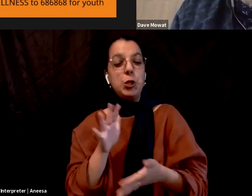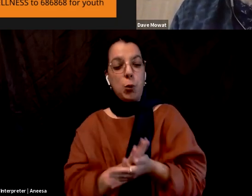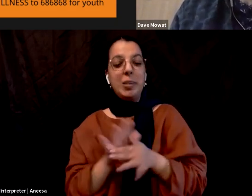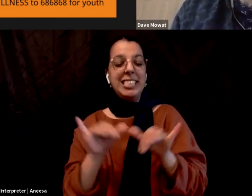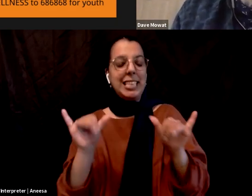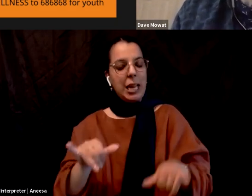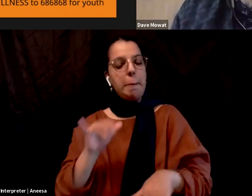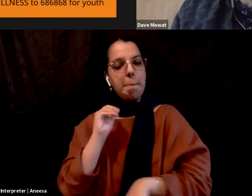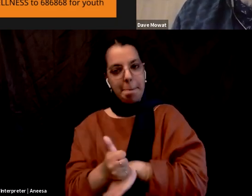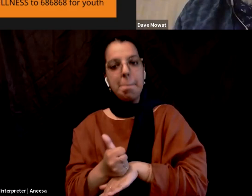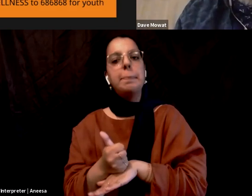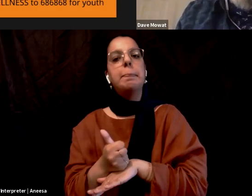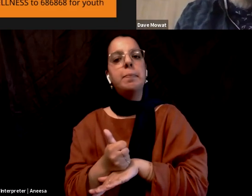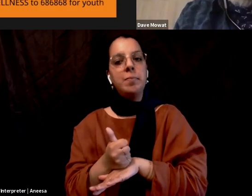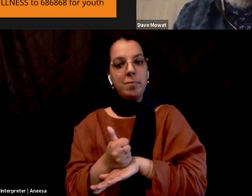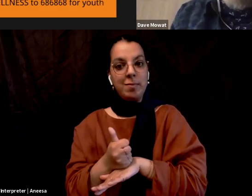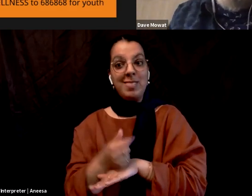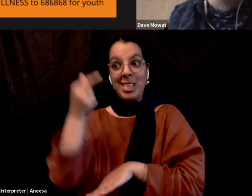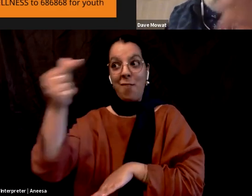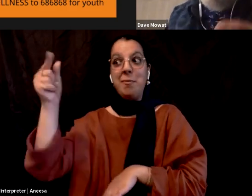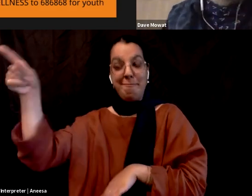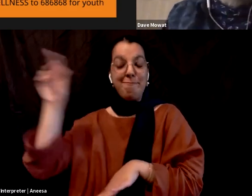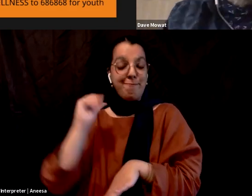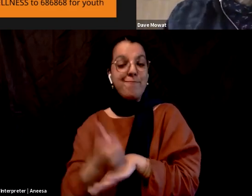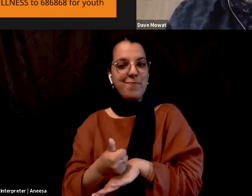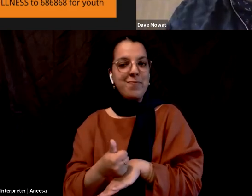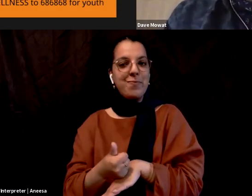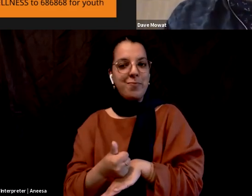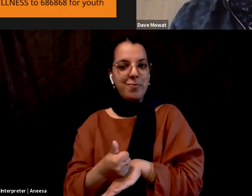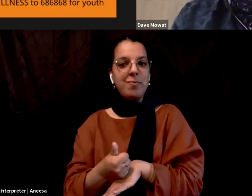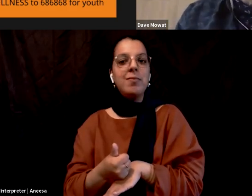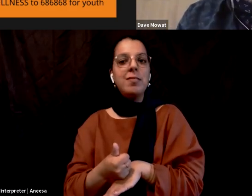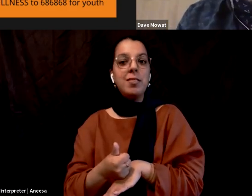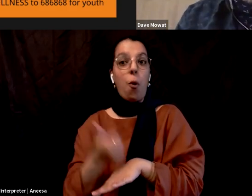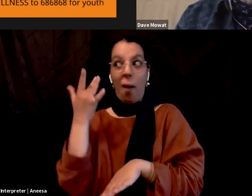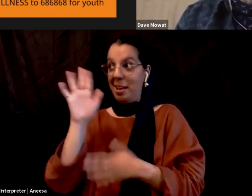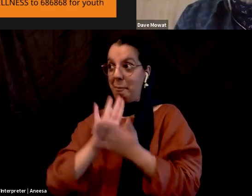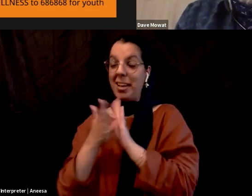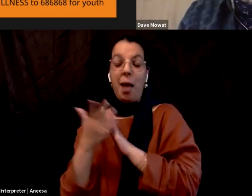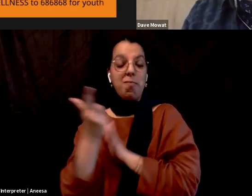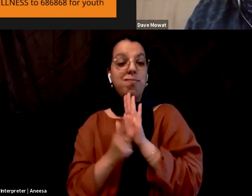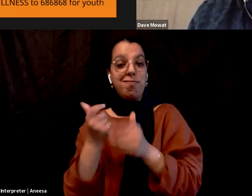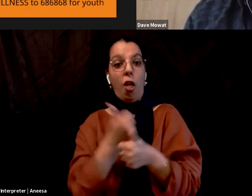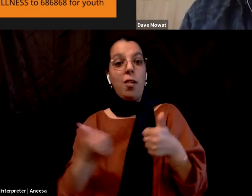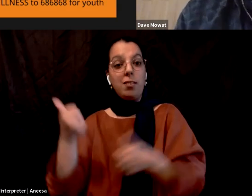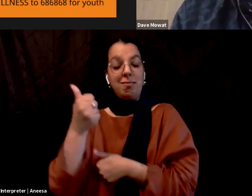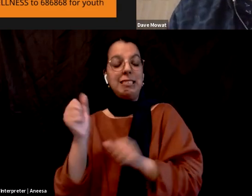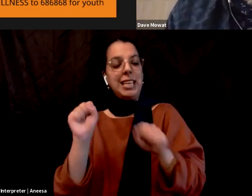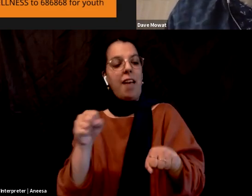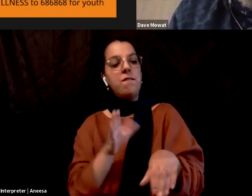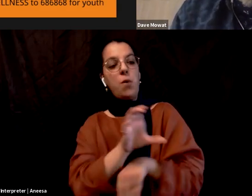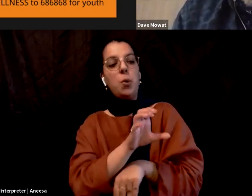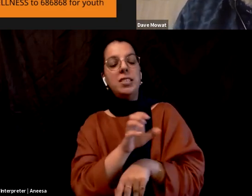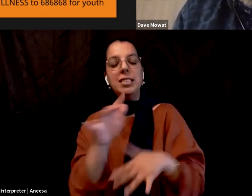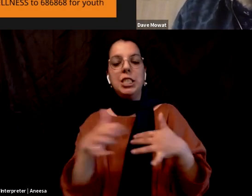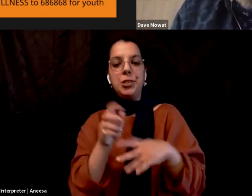the government has established the legal and the legislative authority to impose this on the people. And another thing too